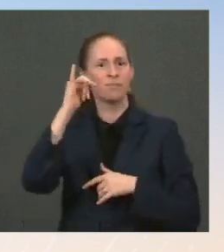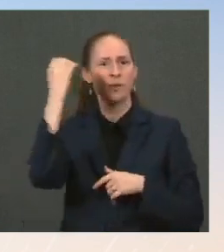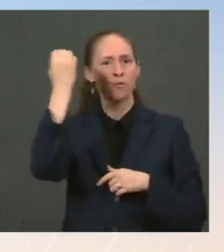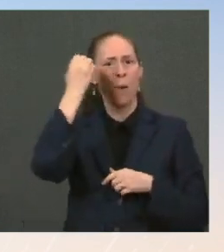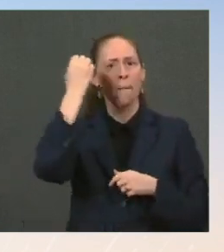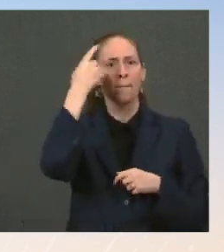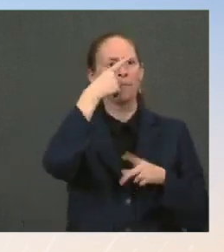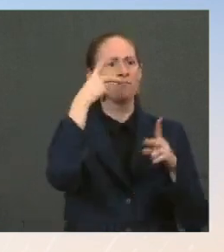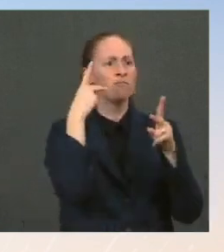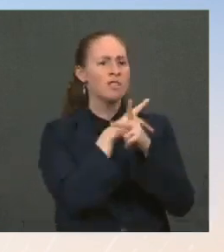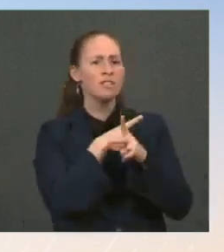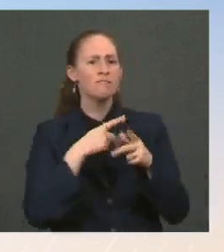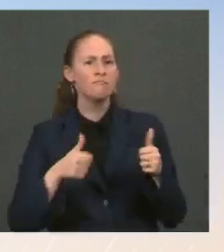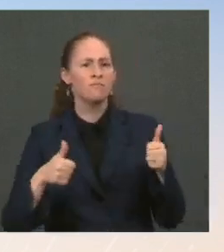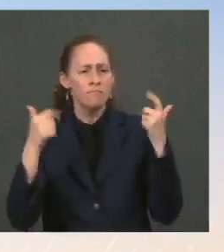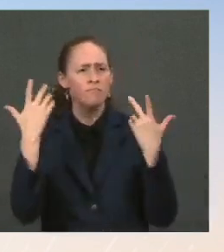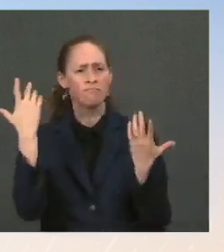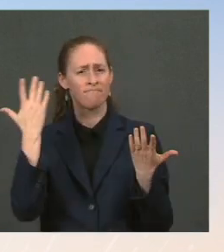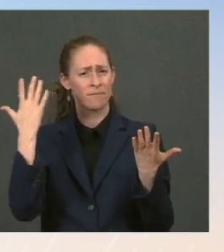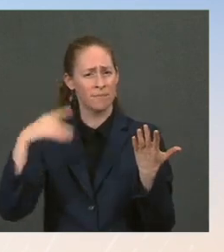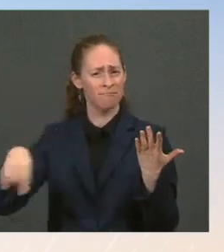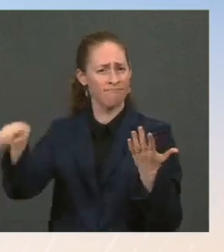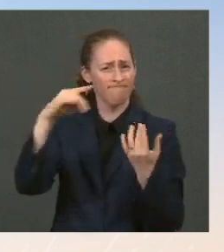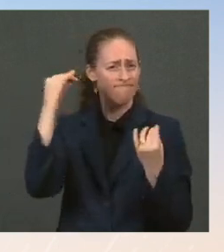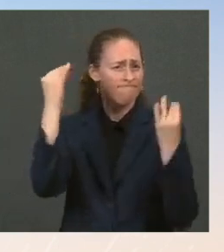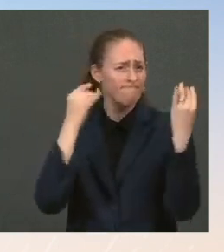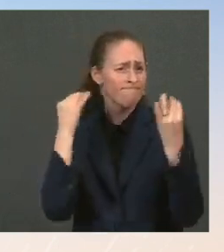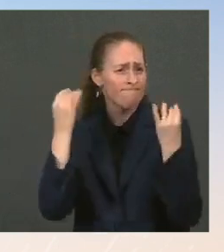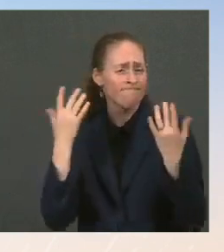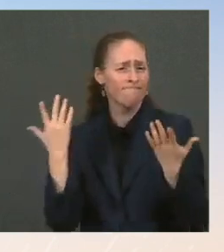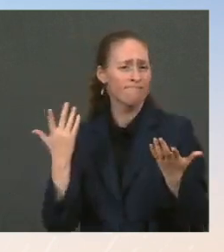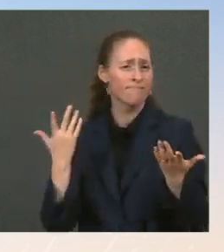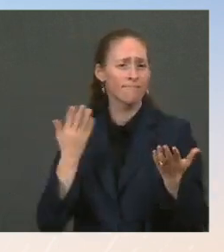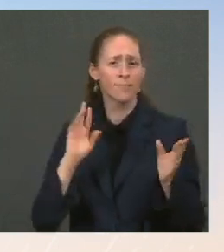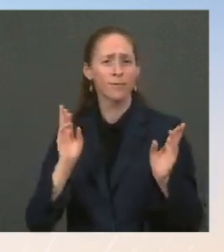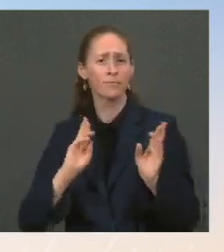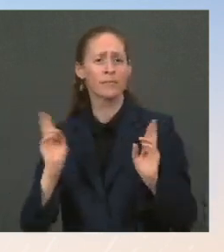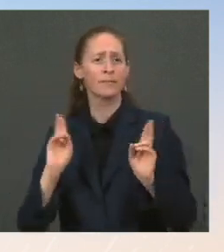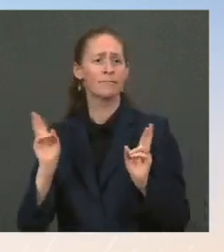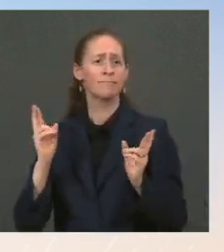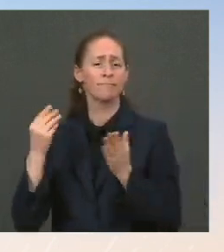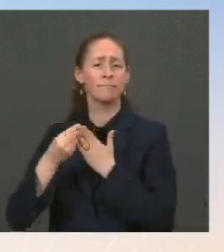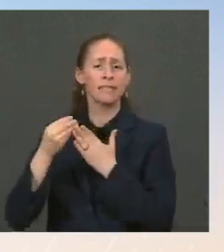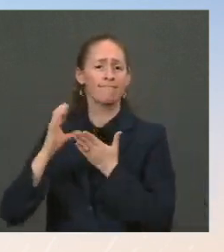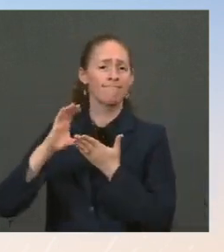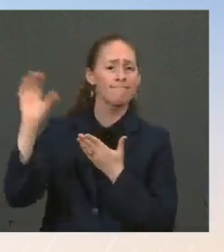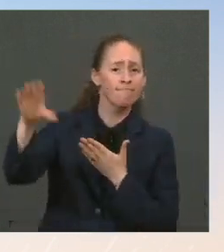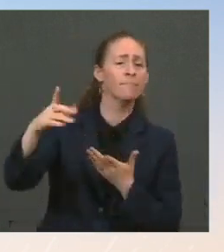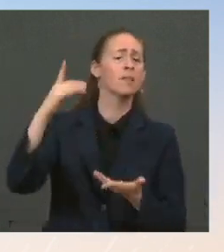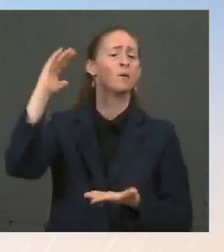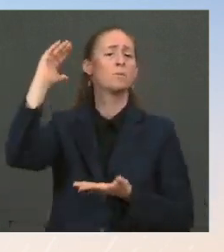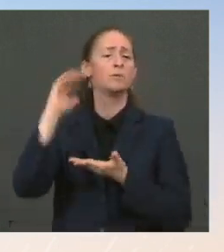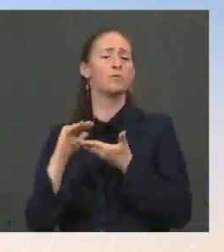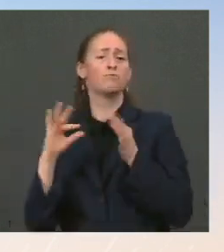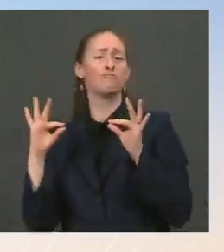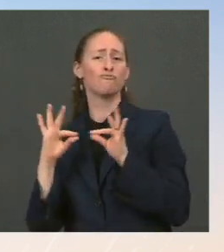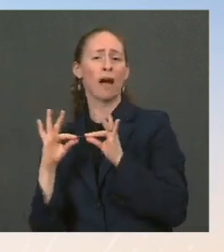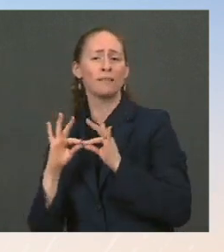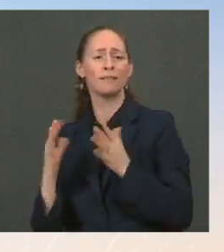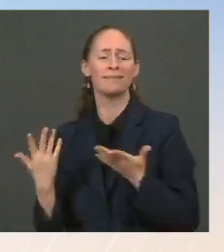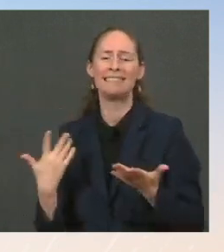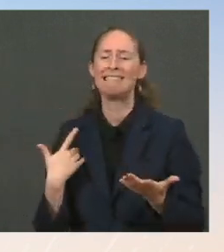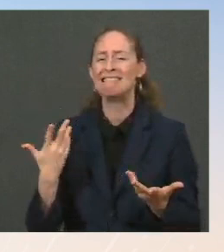domestically considering a release from the SPR to bring down oil prices at this time? I'm not going to make any prediction of that from